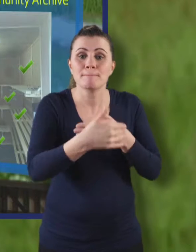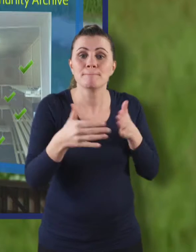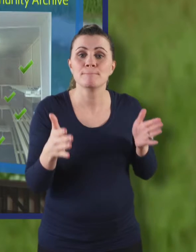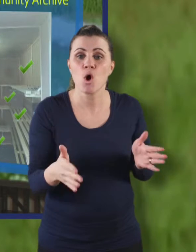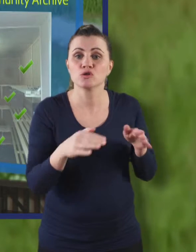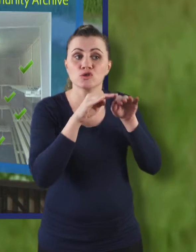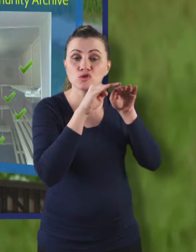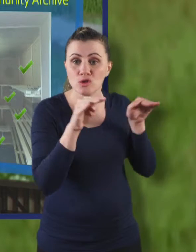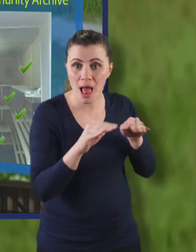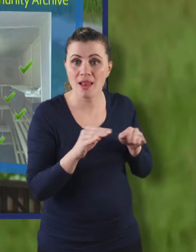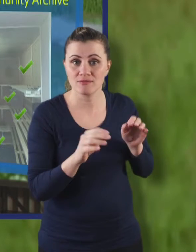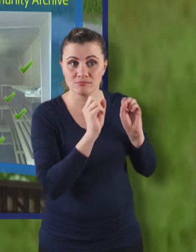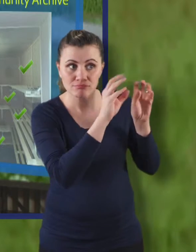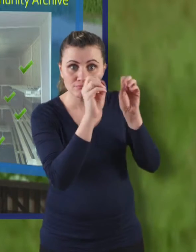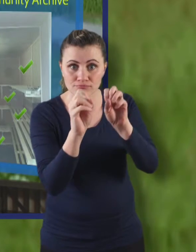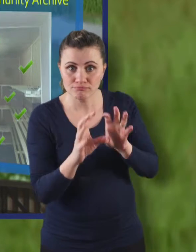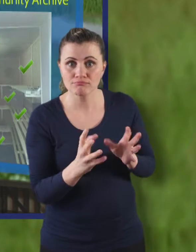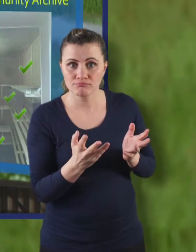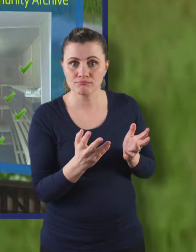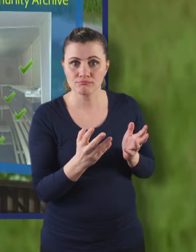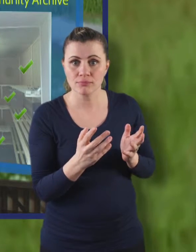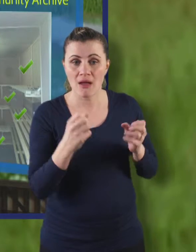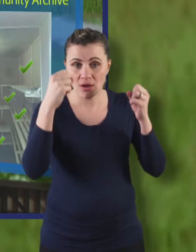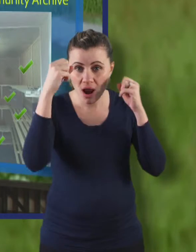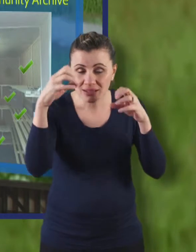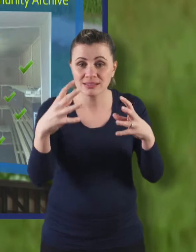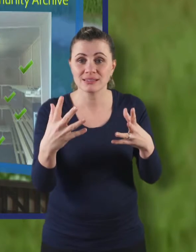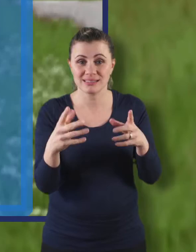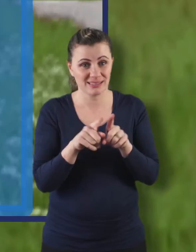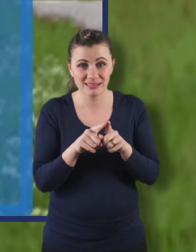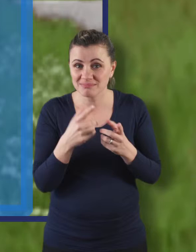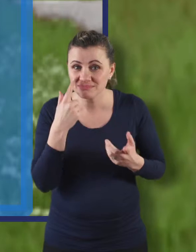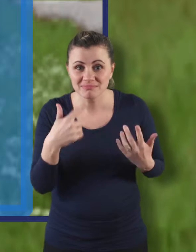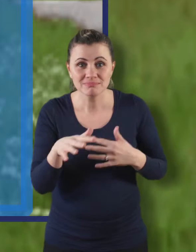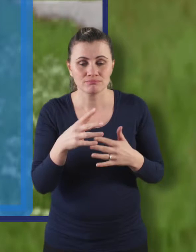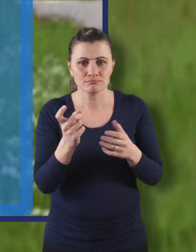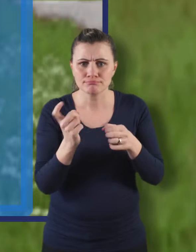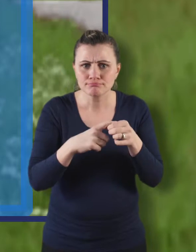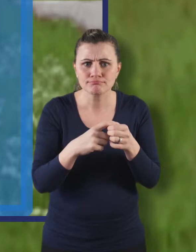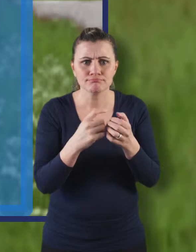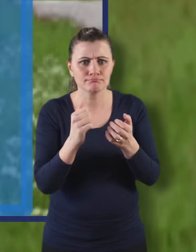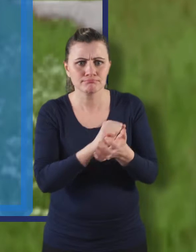doing, and they've kept the lockable metal cabinet to store some of their more precious items.